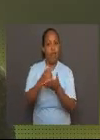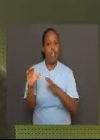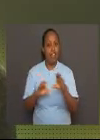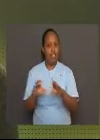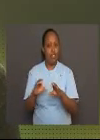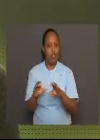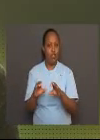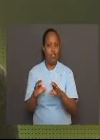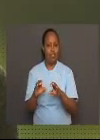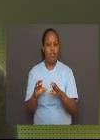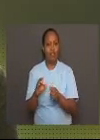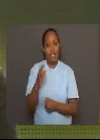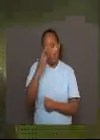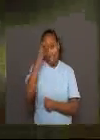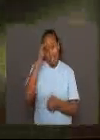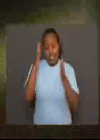power of reasoning.